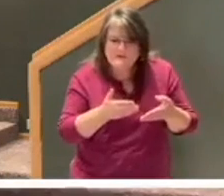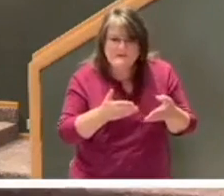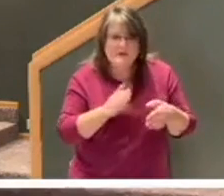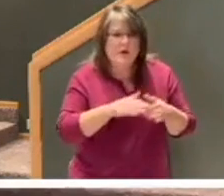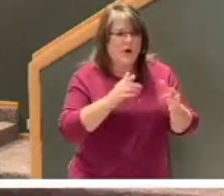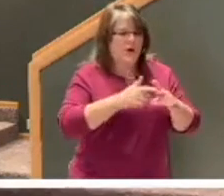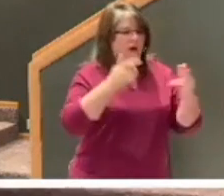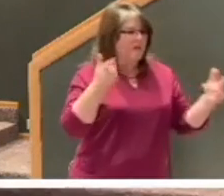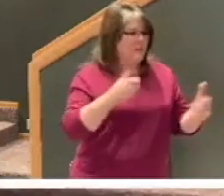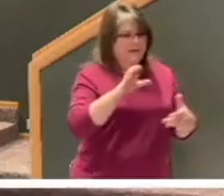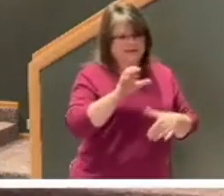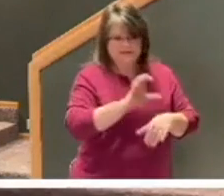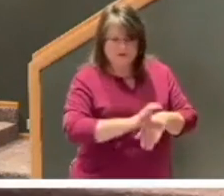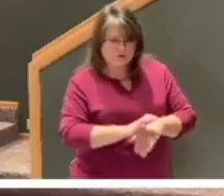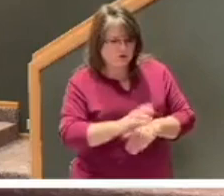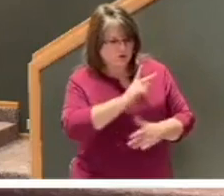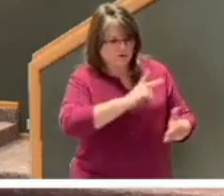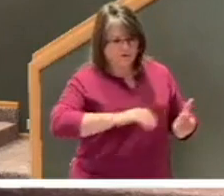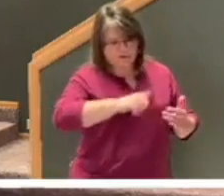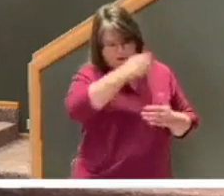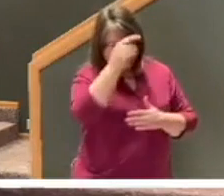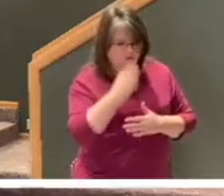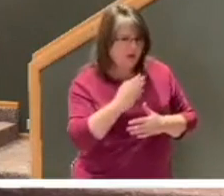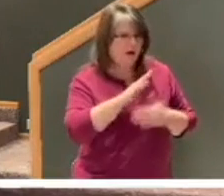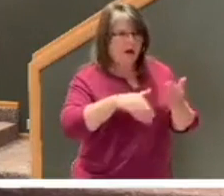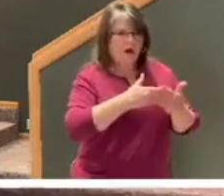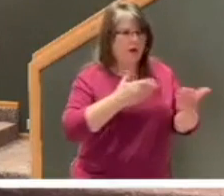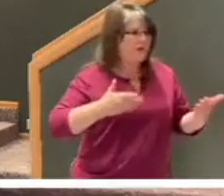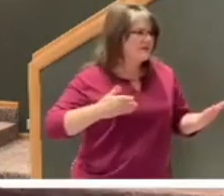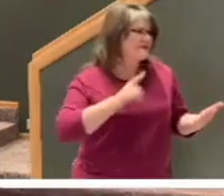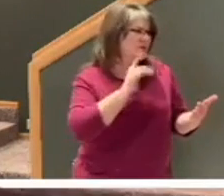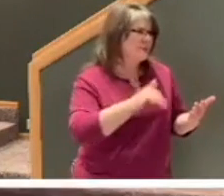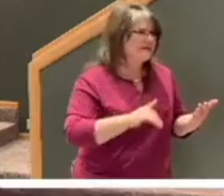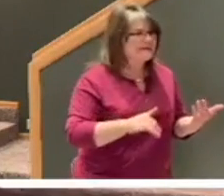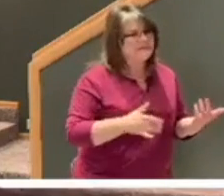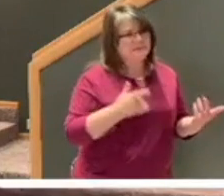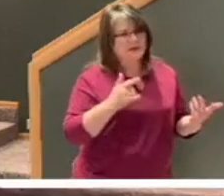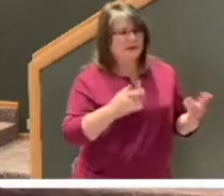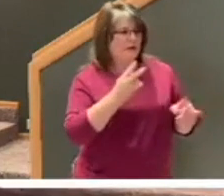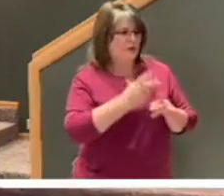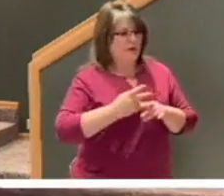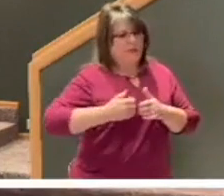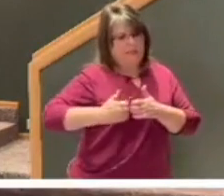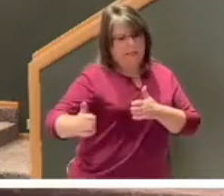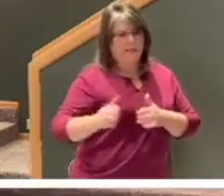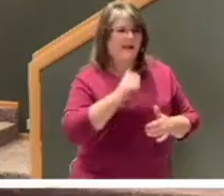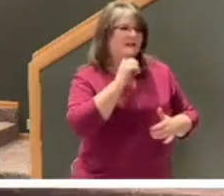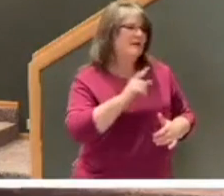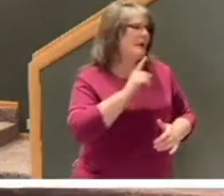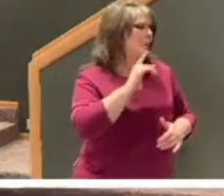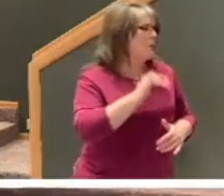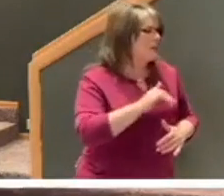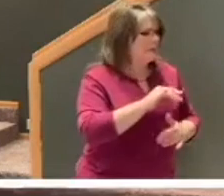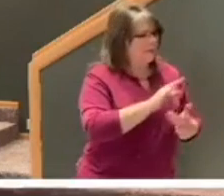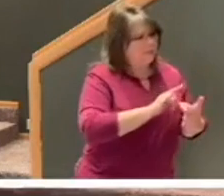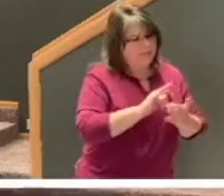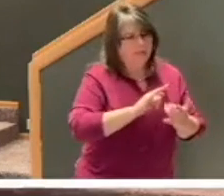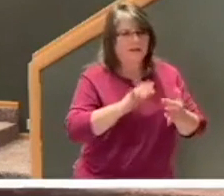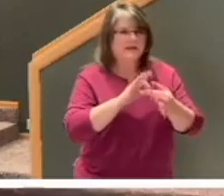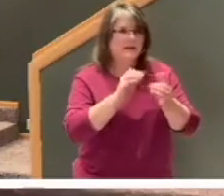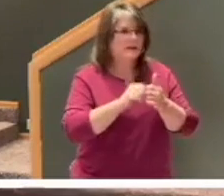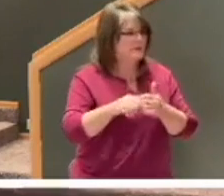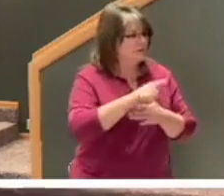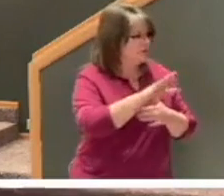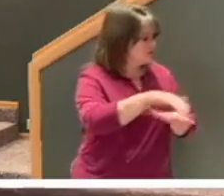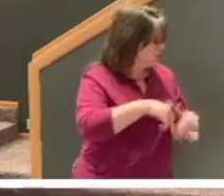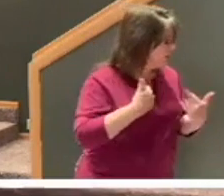big C church and the kingdom of God and all these things that really you are keeping at a distance, they're not really intimately connected with you in